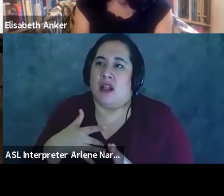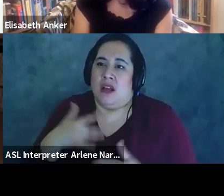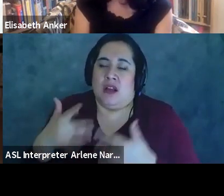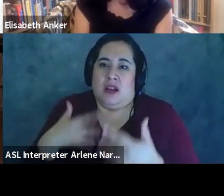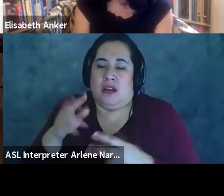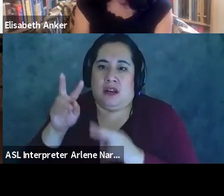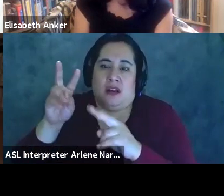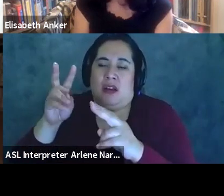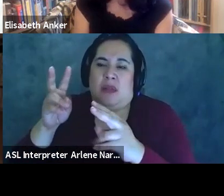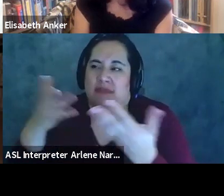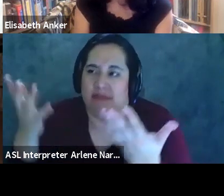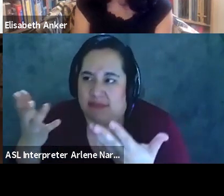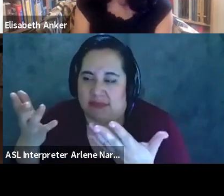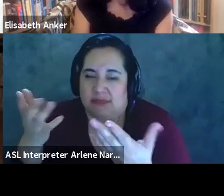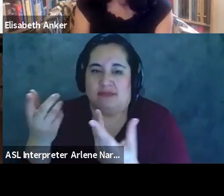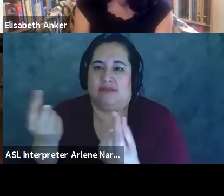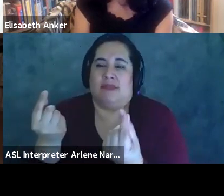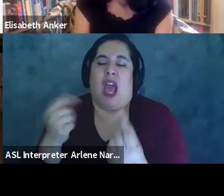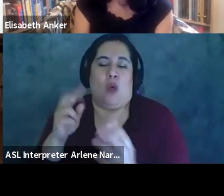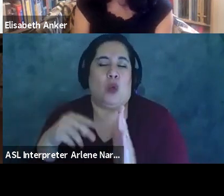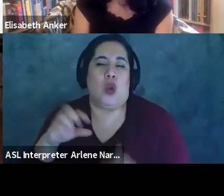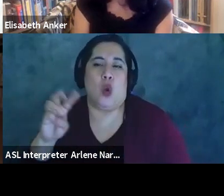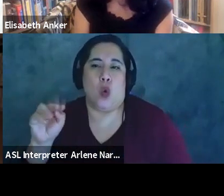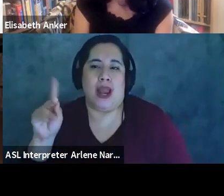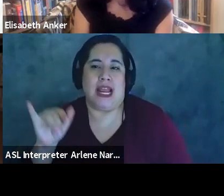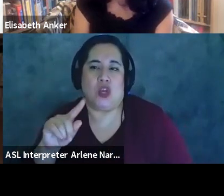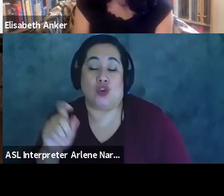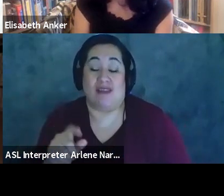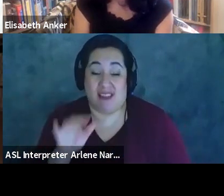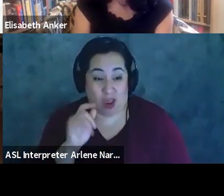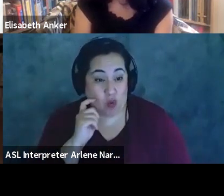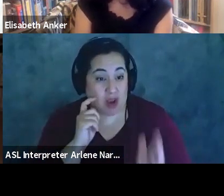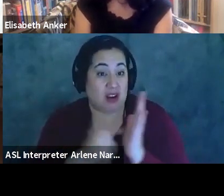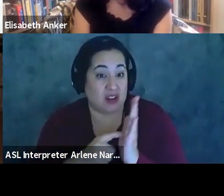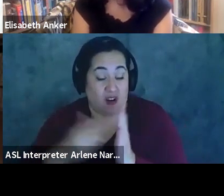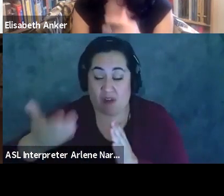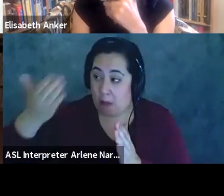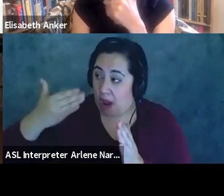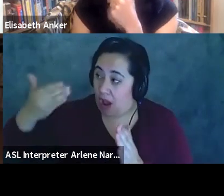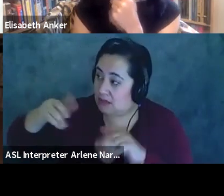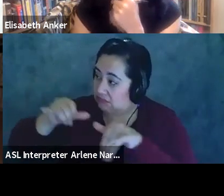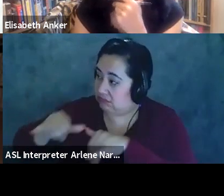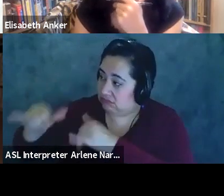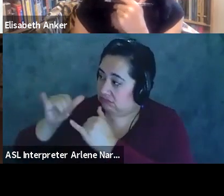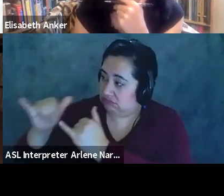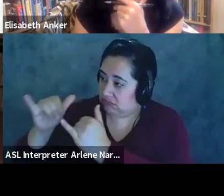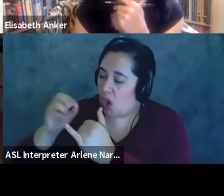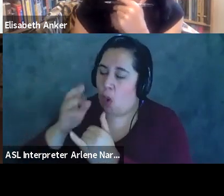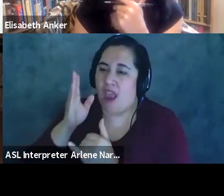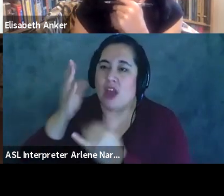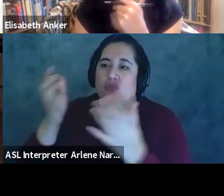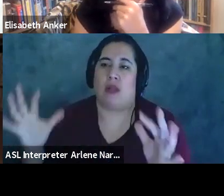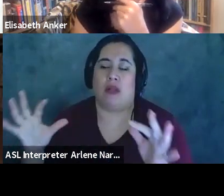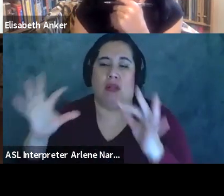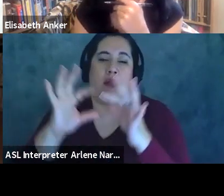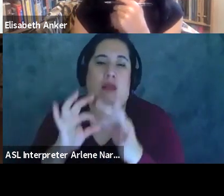So I'll read Wendy's question out loud. Does the recognition of past commonality or eventual reconciliation